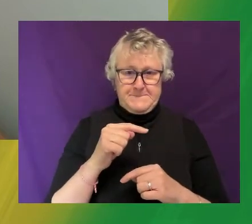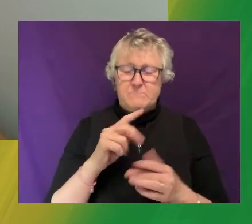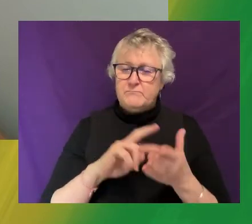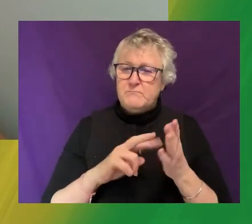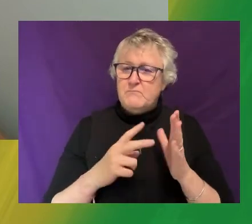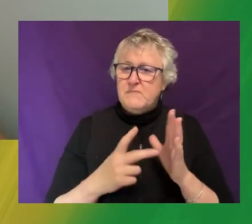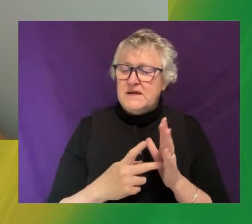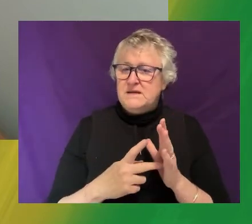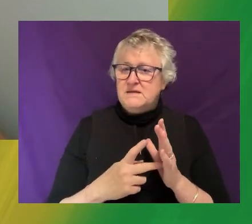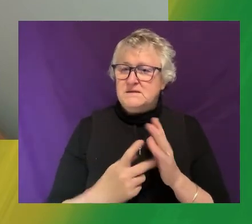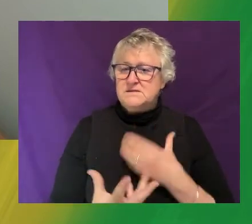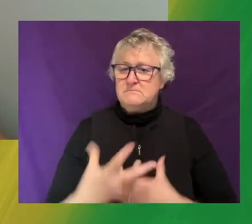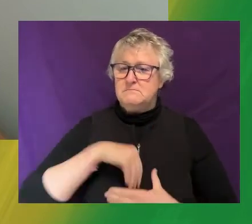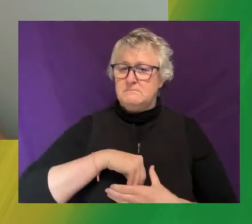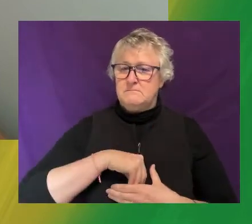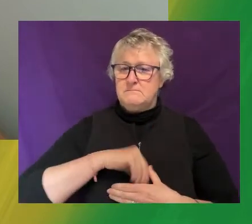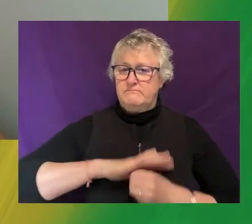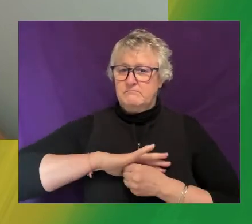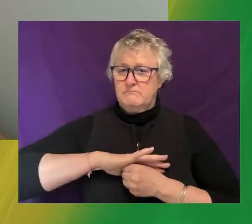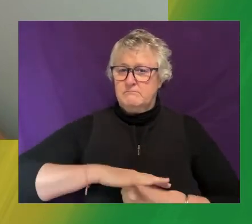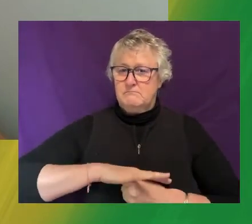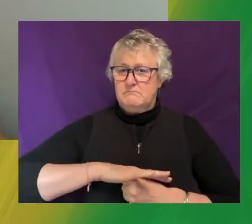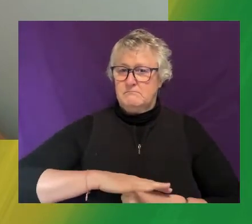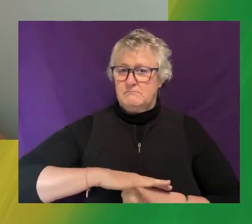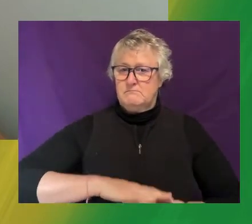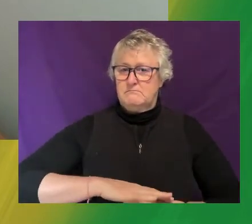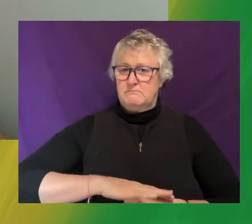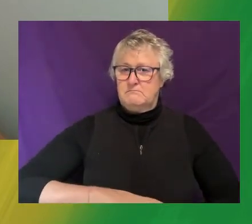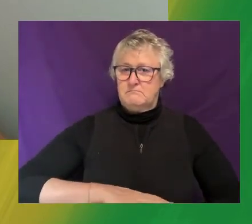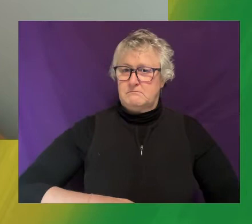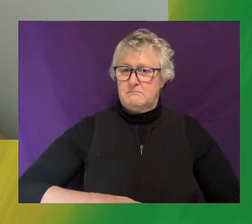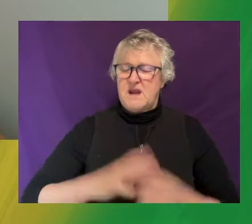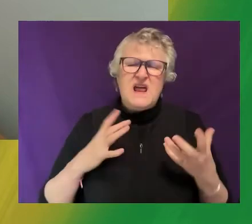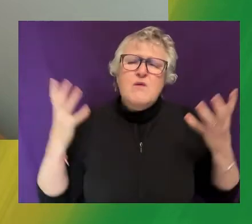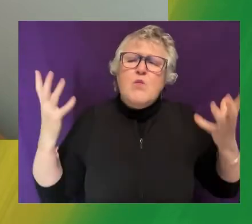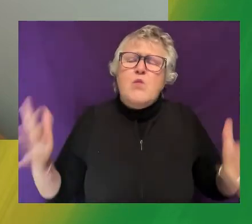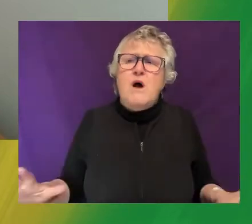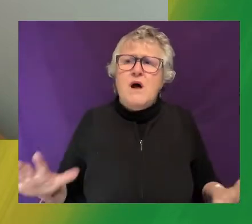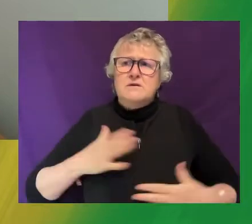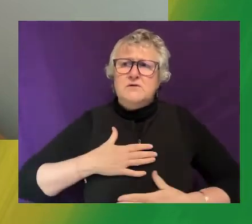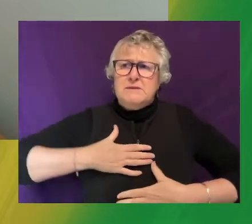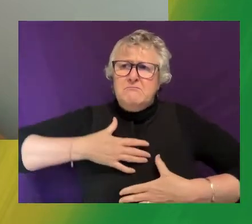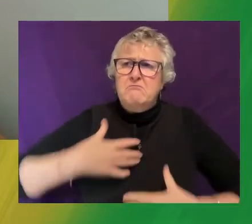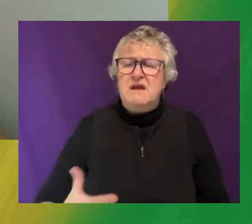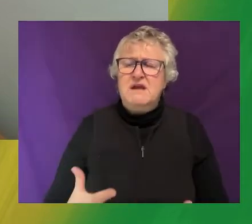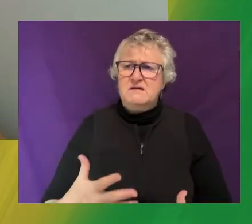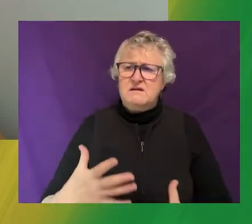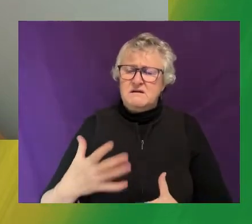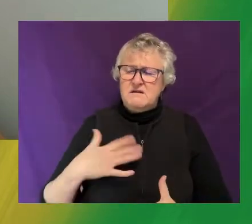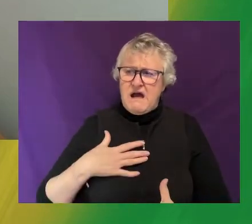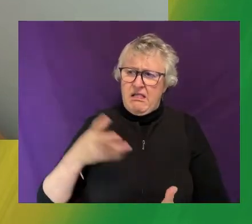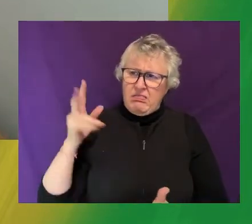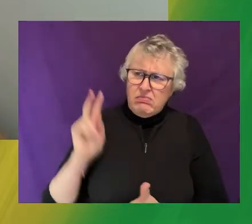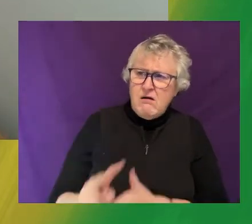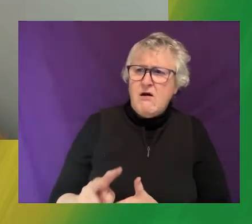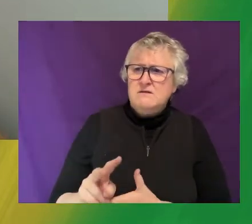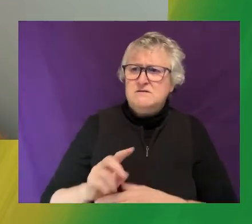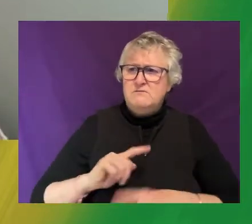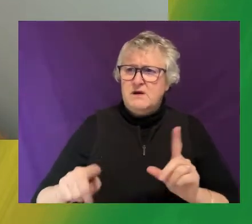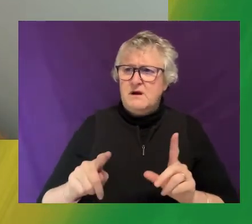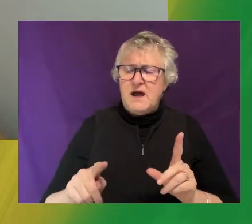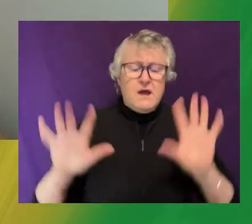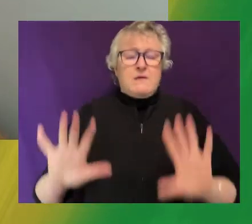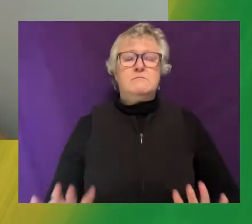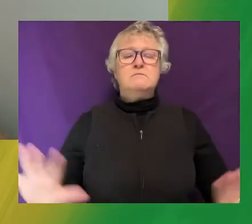to cover up my scars. I didn't want to admit to defeat. Rather, I jumped to my feet, pretend that I